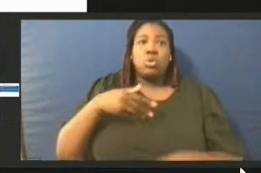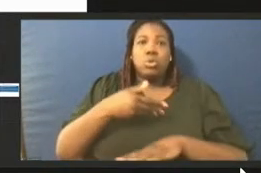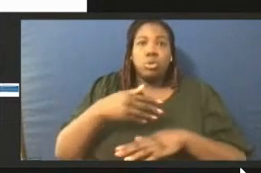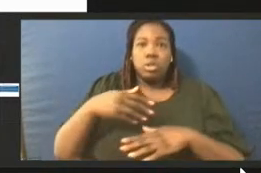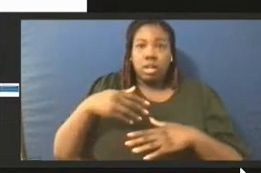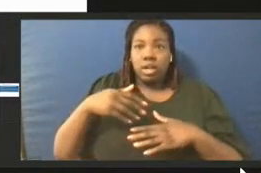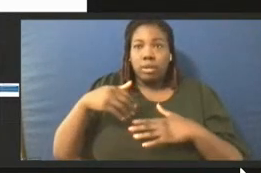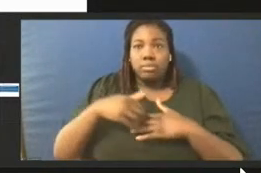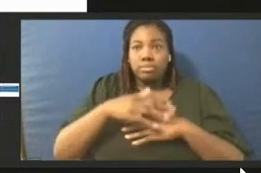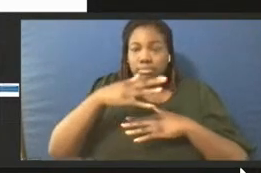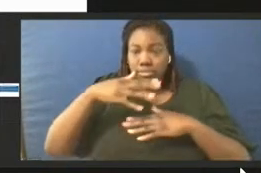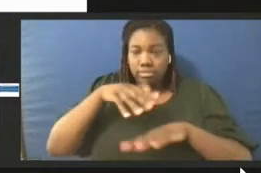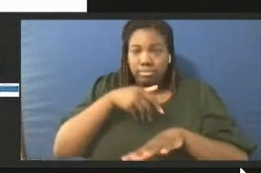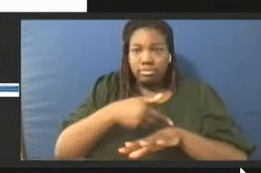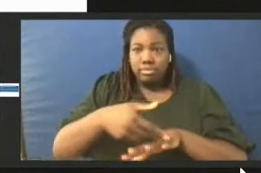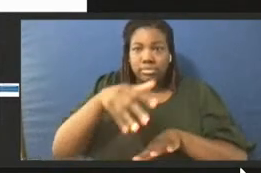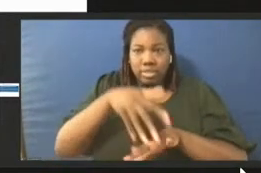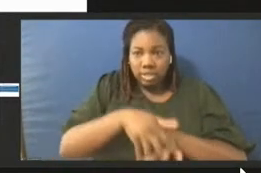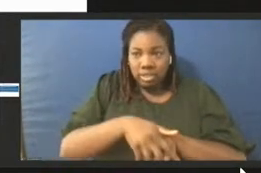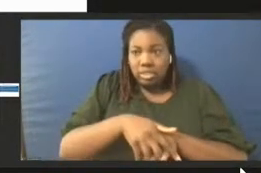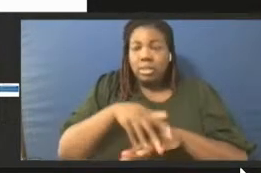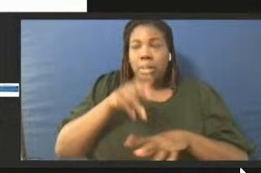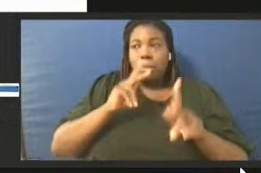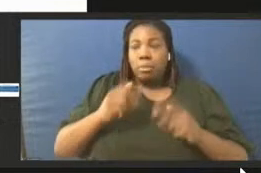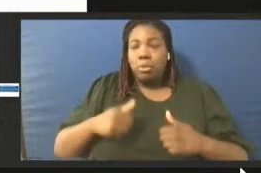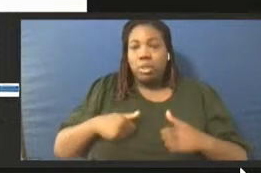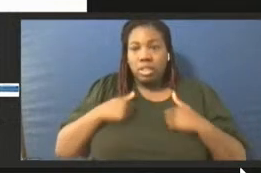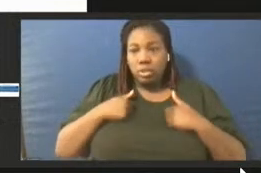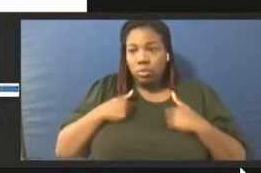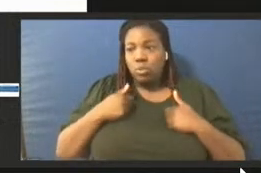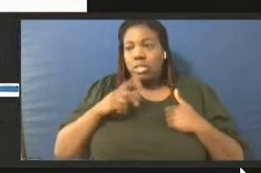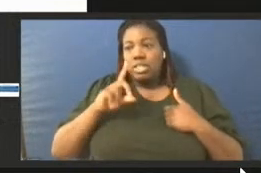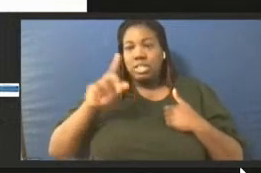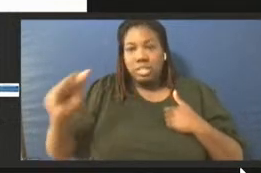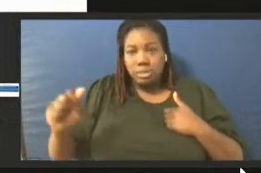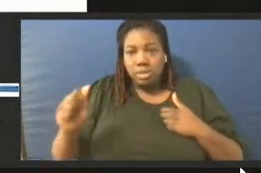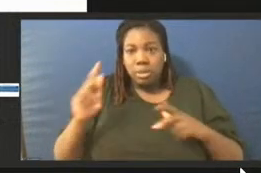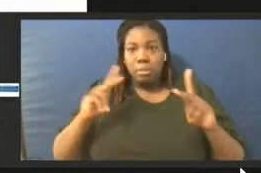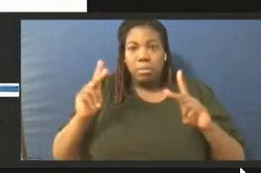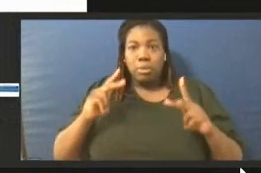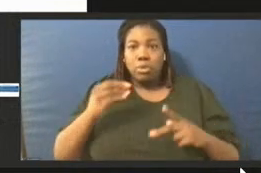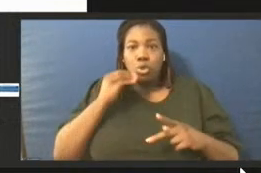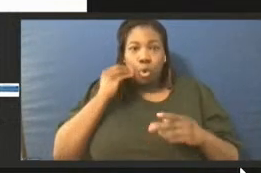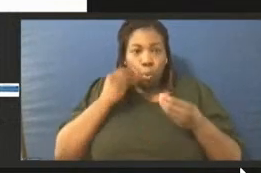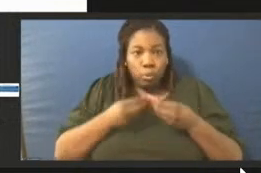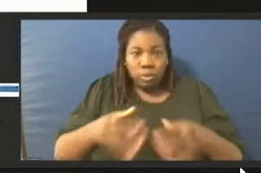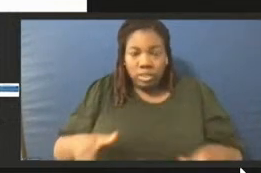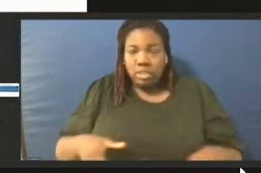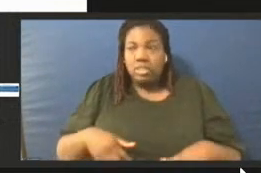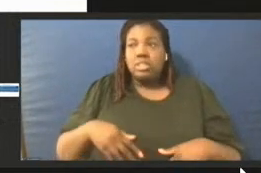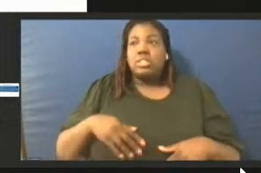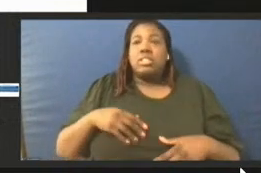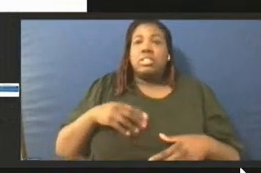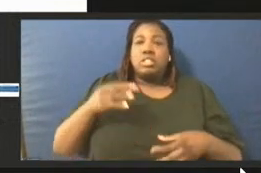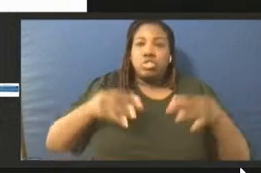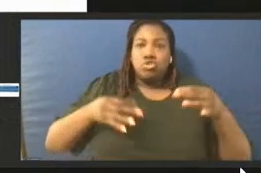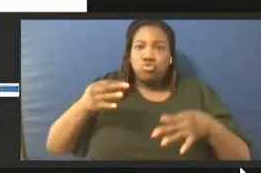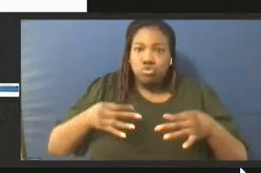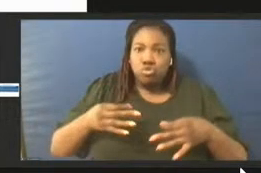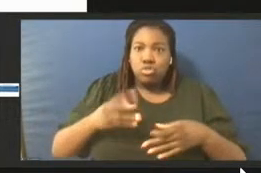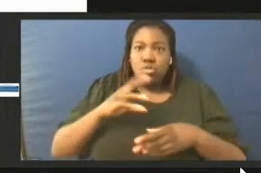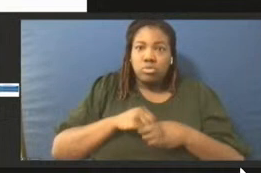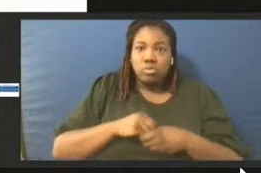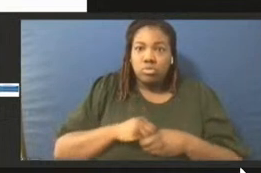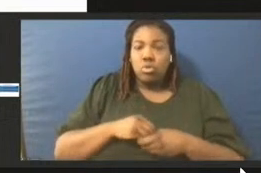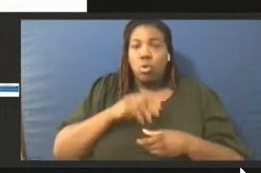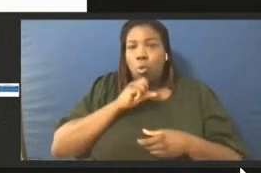communities, people living with disabilities, youth, those experiencing homelessness, the justice involved, elderly,